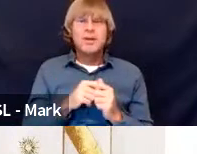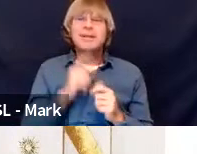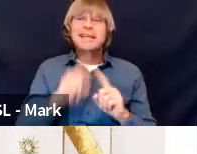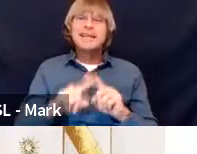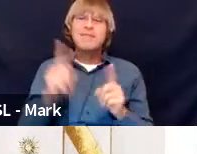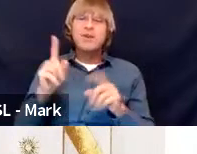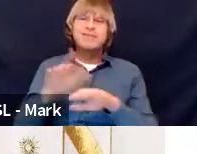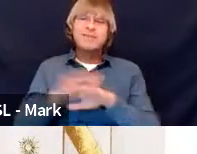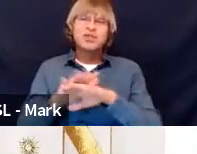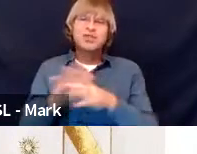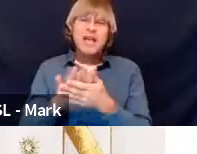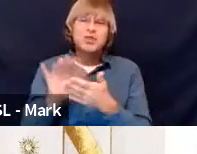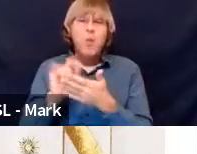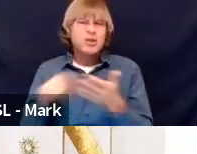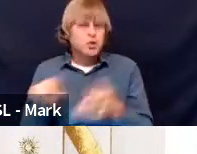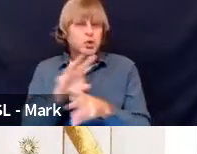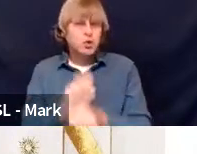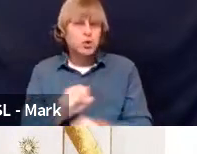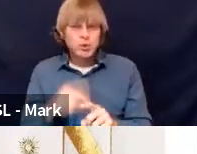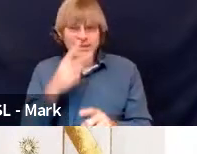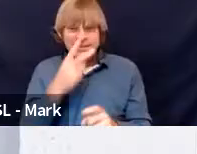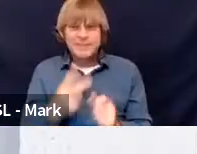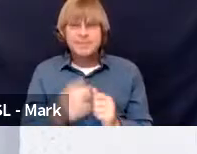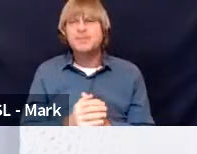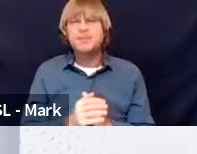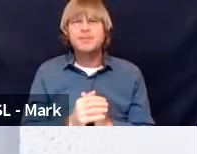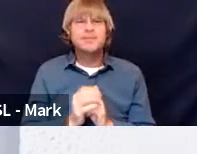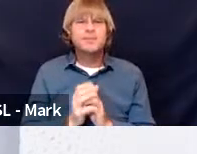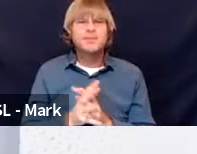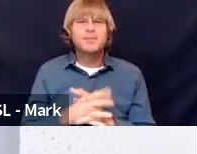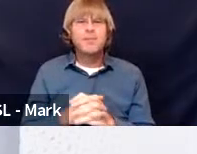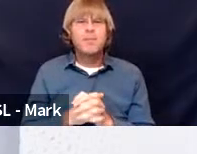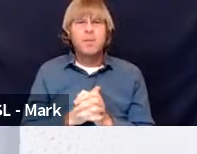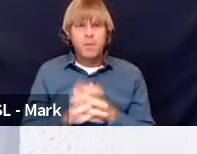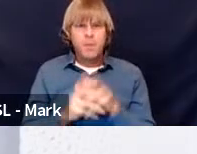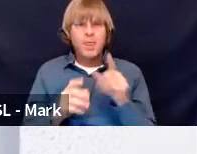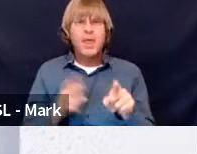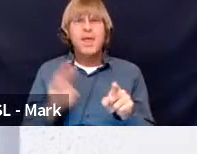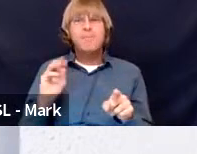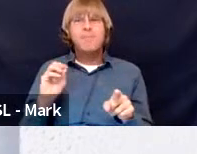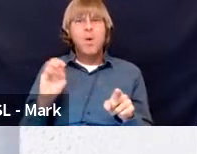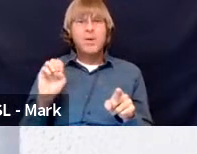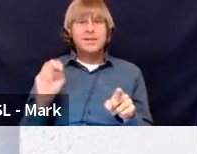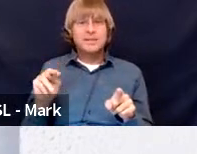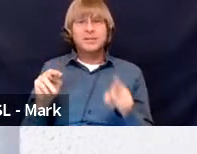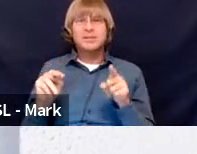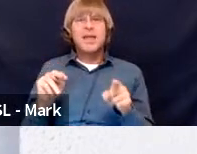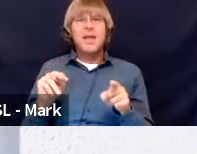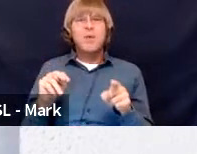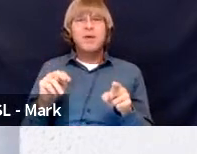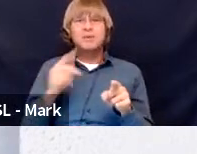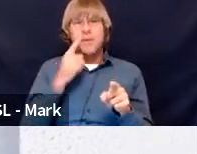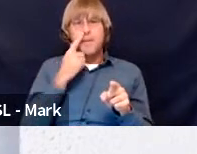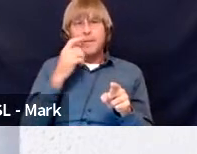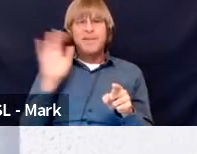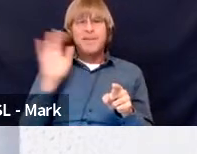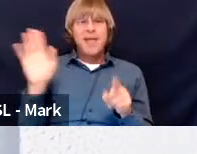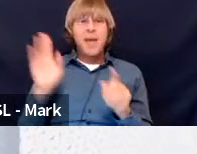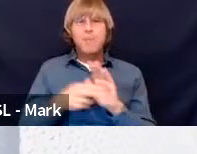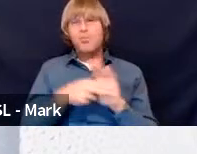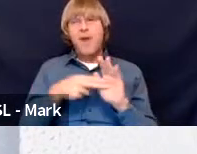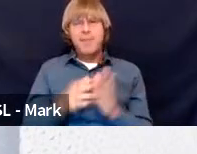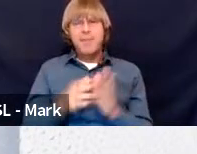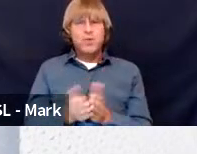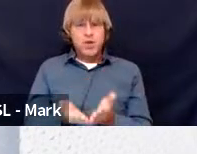different texture than what we're used to seeing a lot of. This was a project for Moen. It was their brand